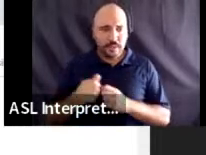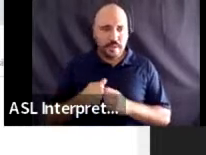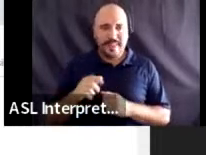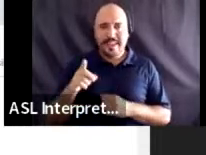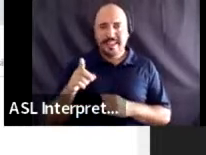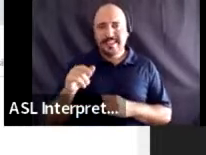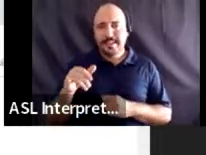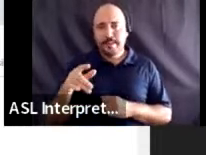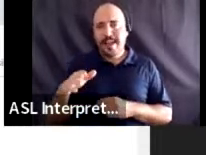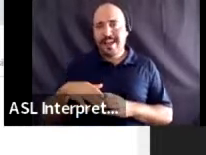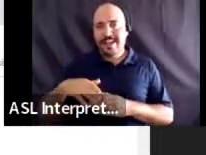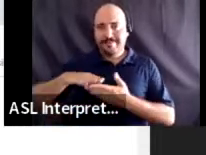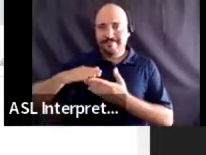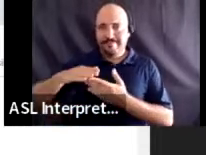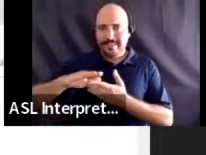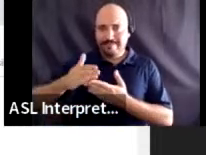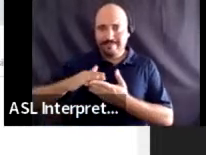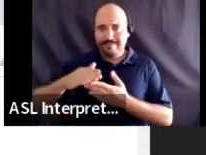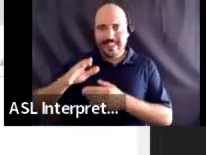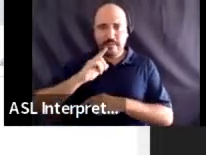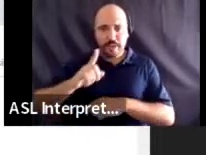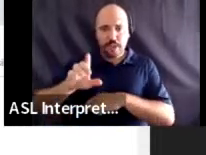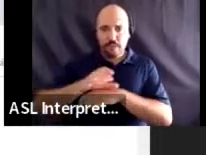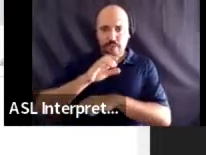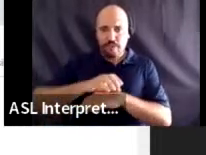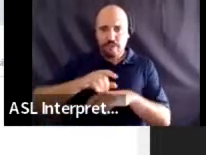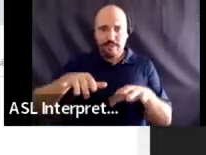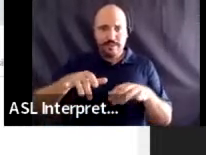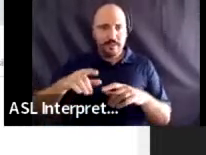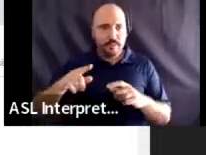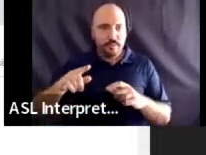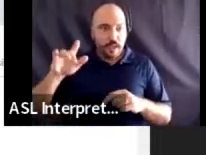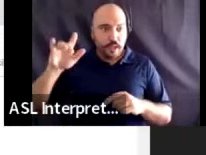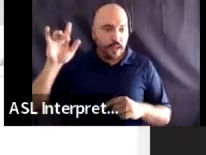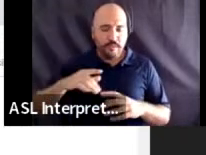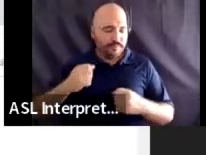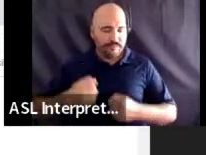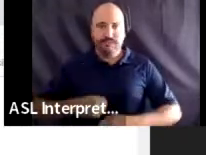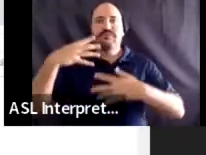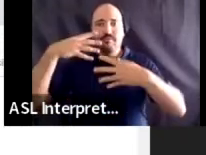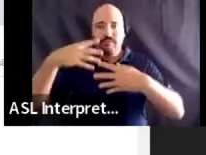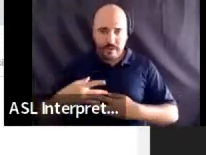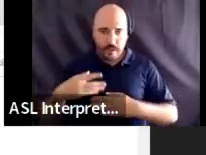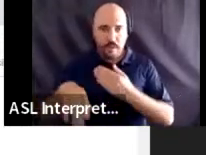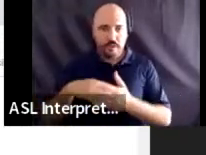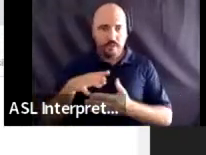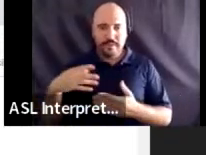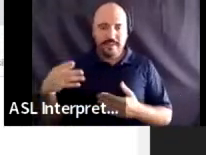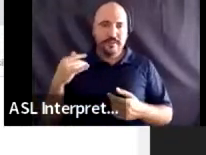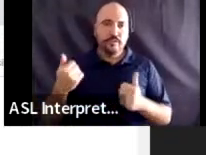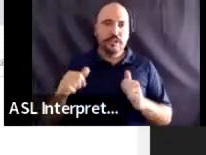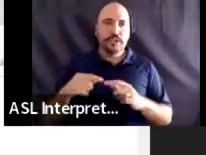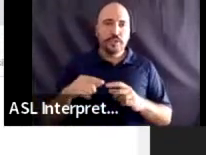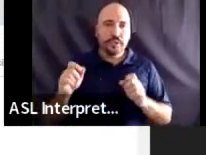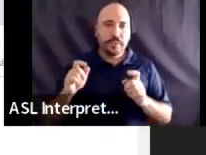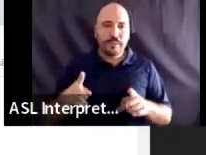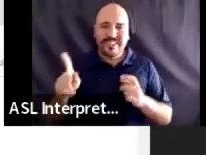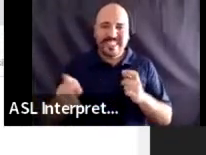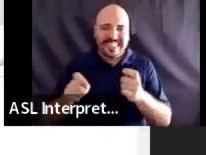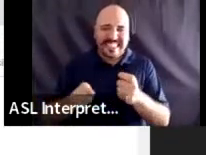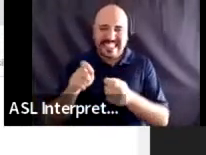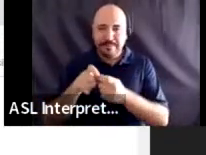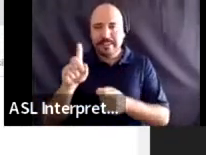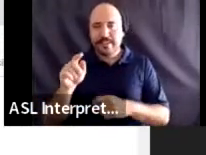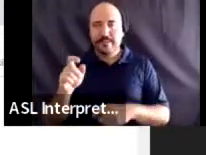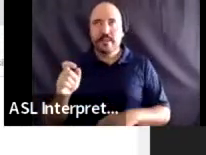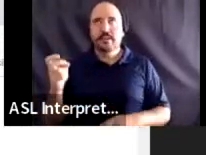desktop because as soon as you change one of the values, it refreshes the whole screen, which if you're just trying to input a very specific date, it